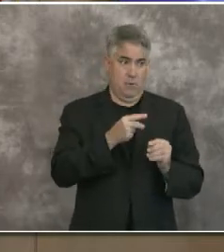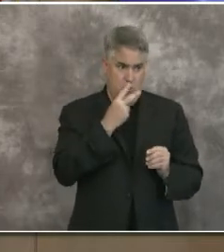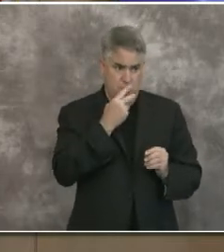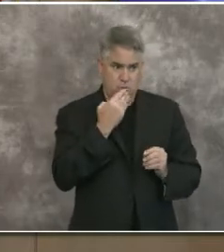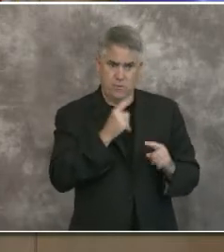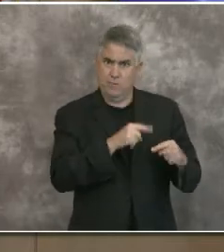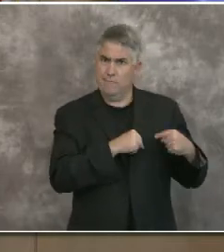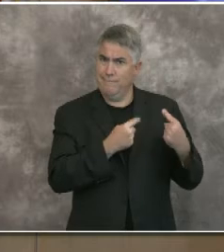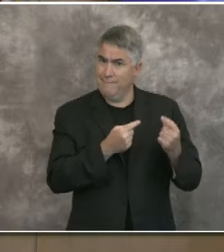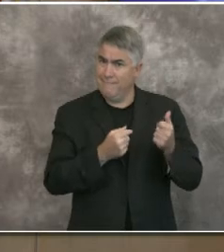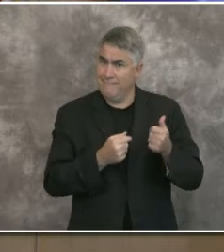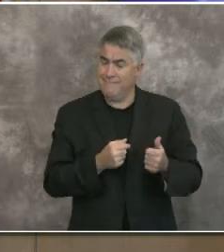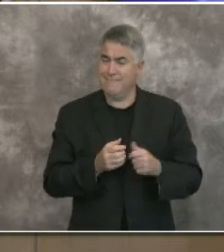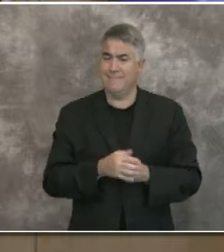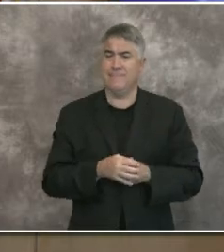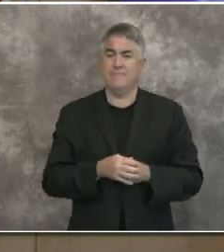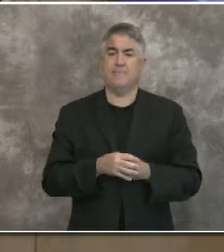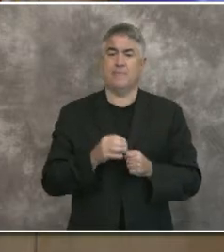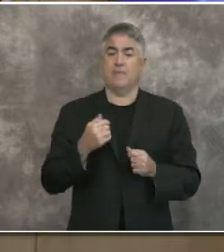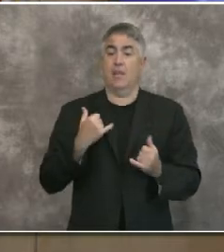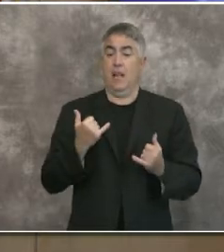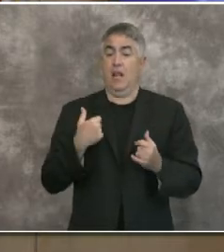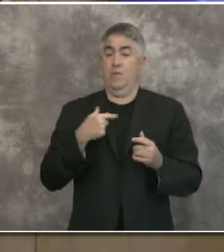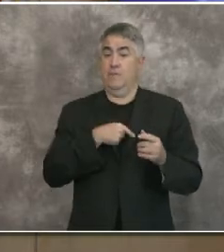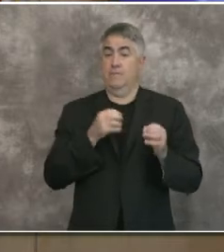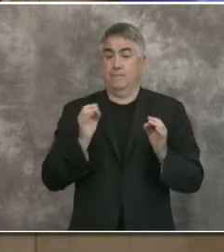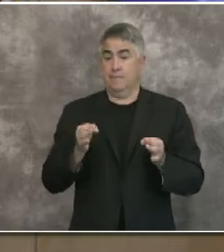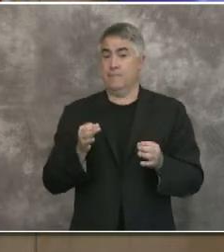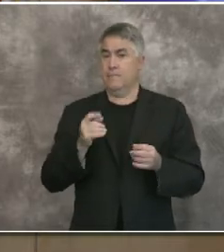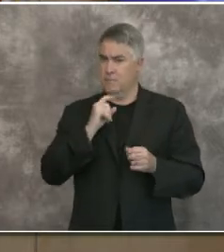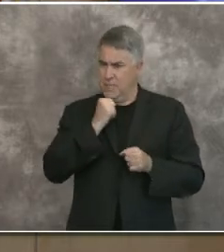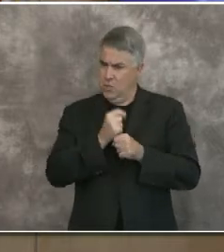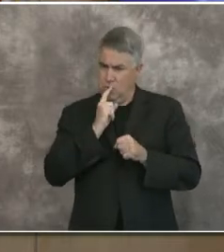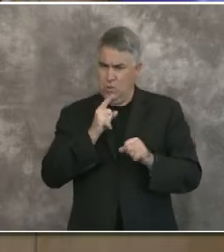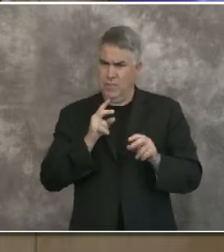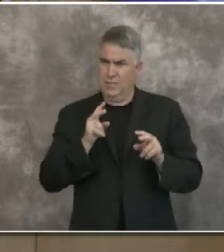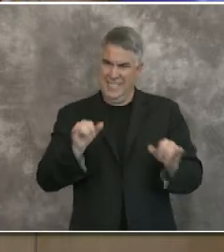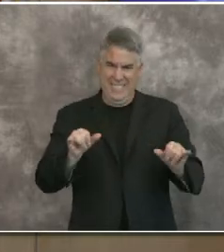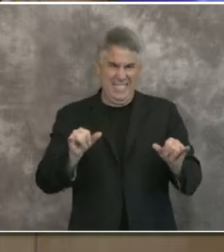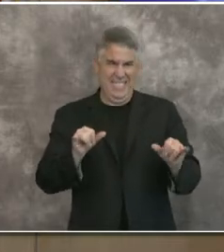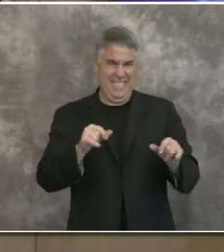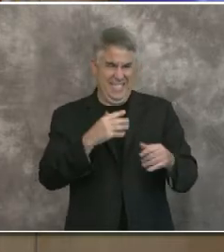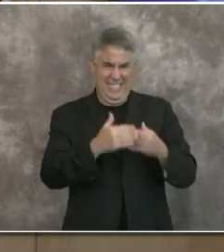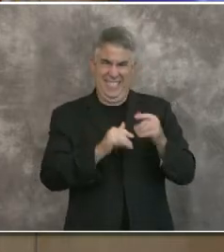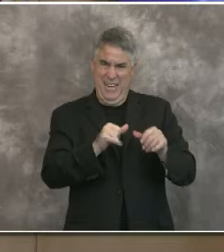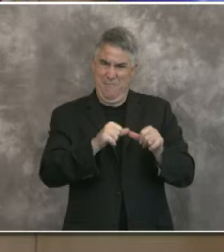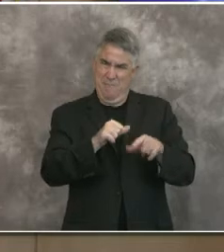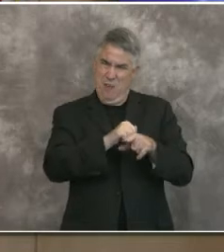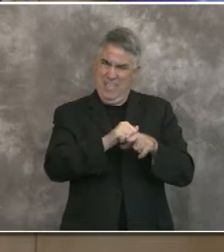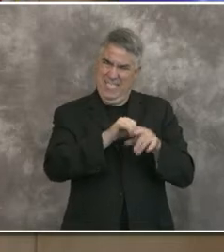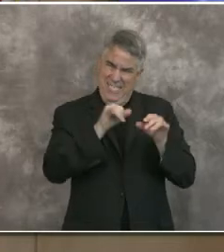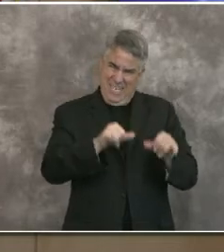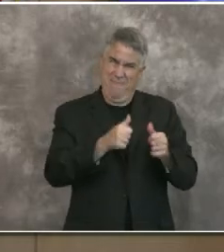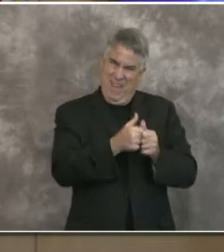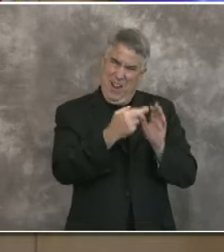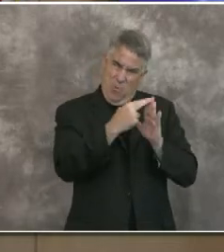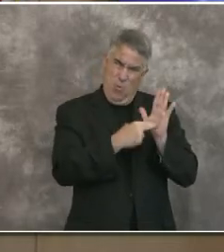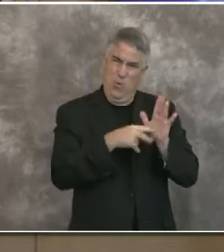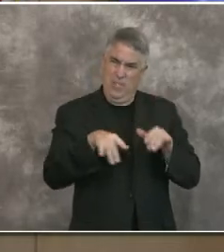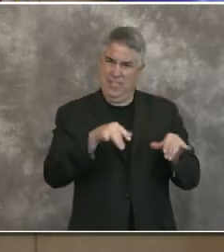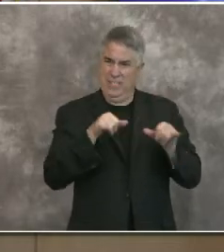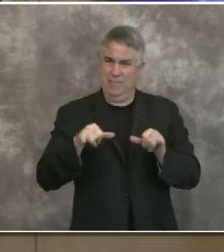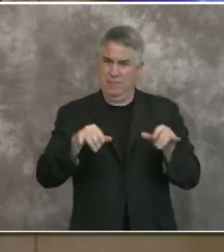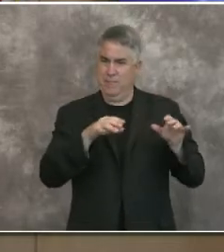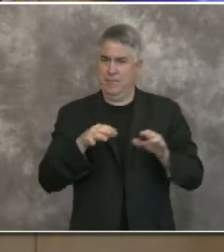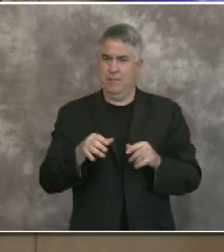focus and steps we've taken. And so we definitely want to make sure that we stay in a posture and position where, based on the triggering metrics, we can continue to